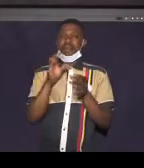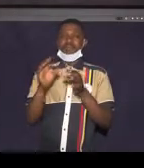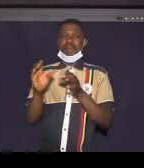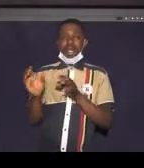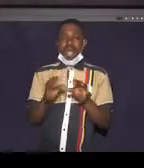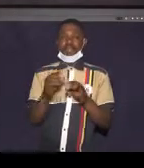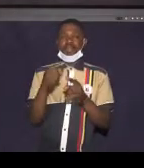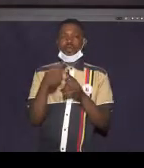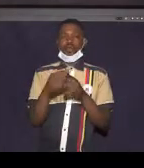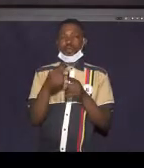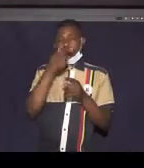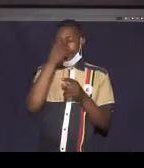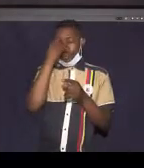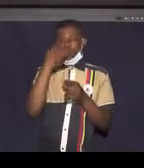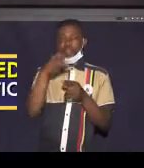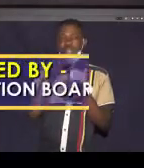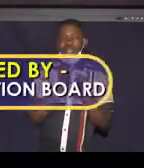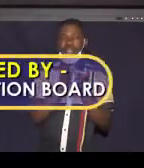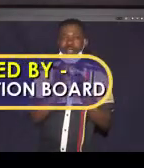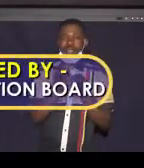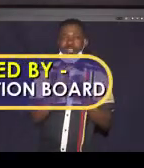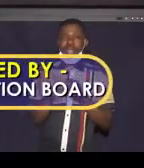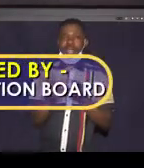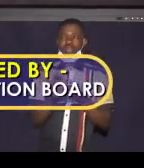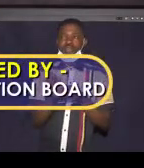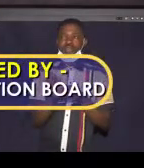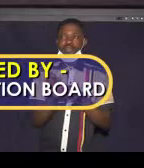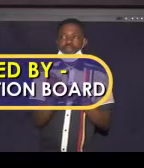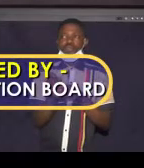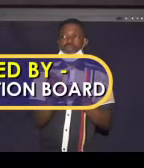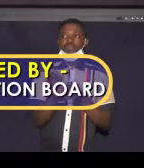because they express action.